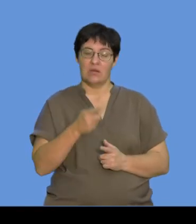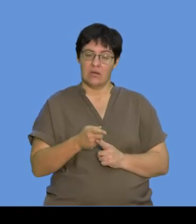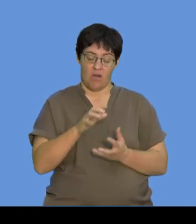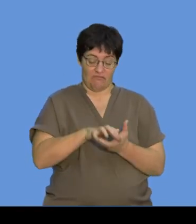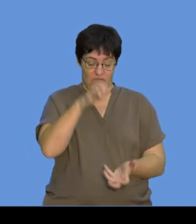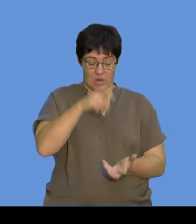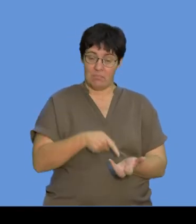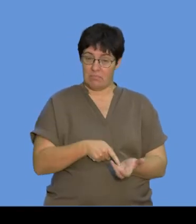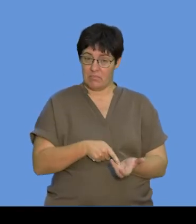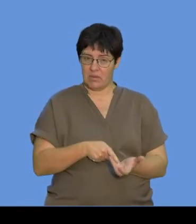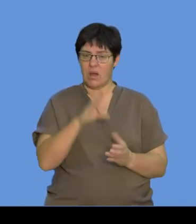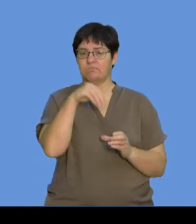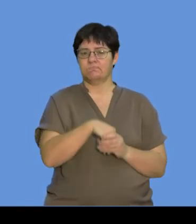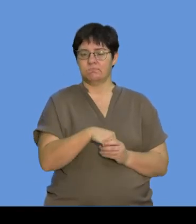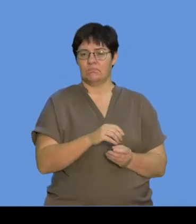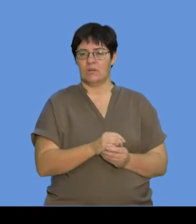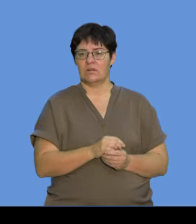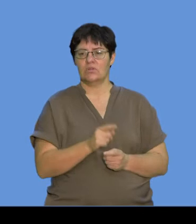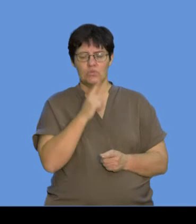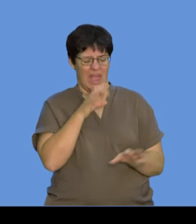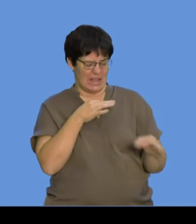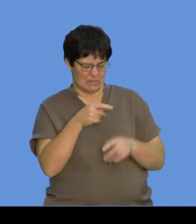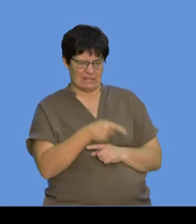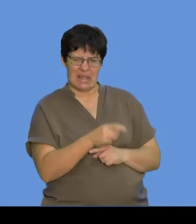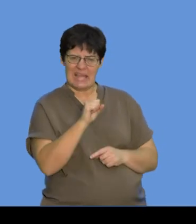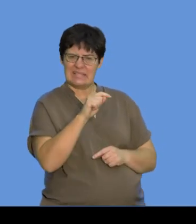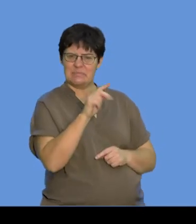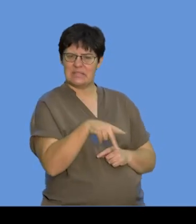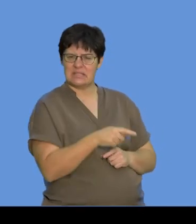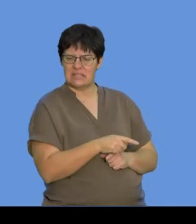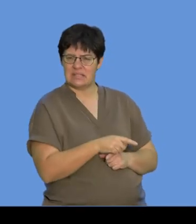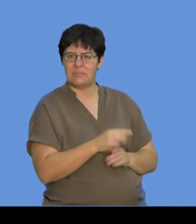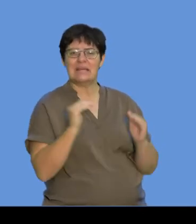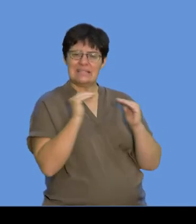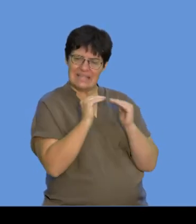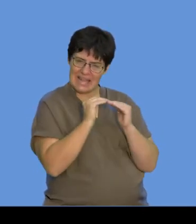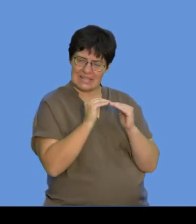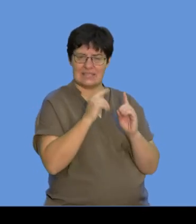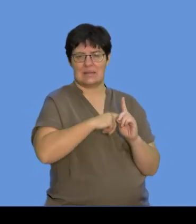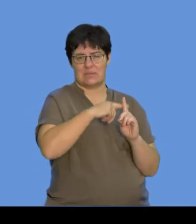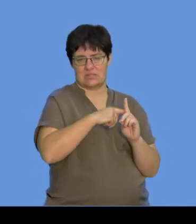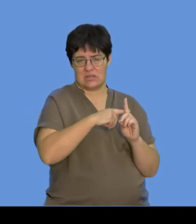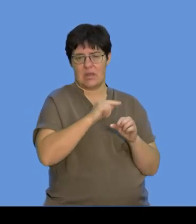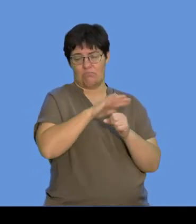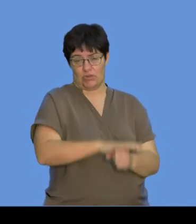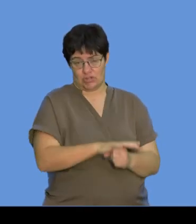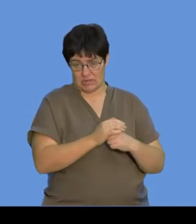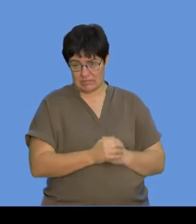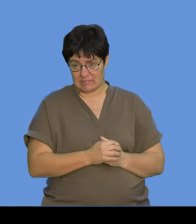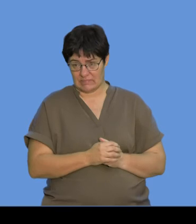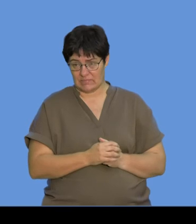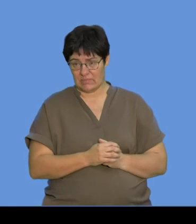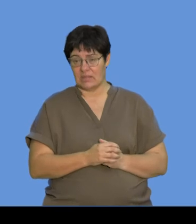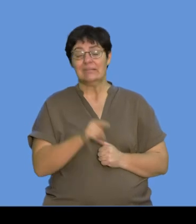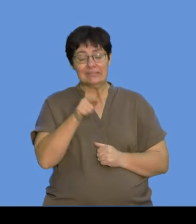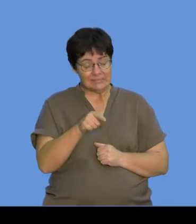will occupy? But to qualify this, it must be at standard temperature and pressure. That volume is 22,4. Hence,